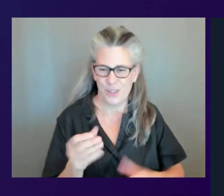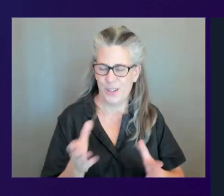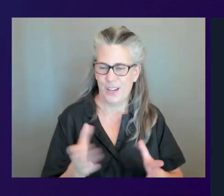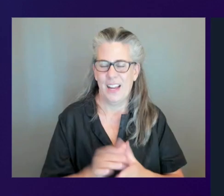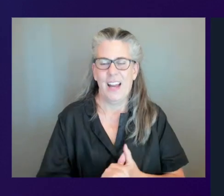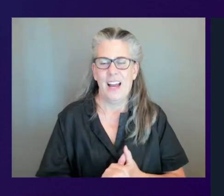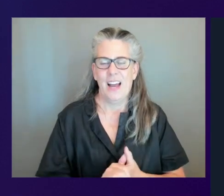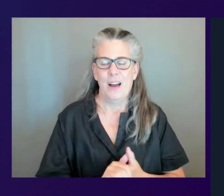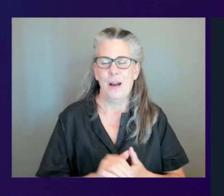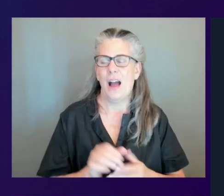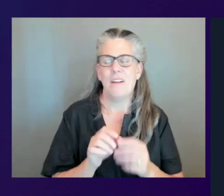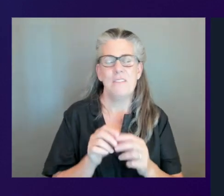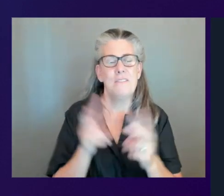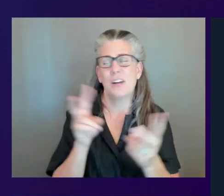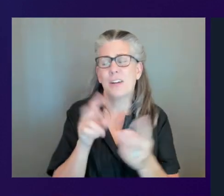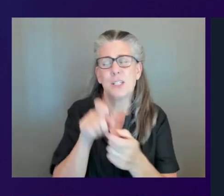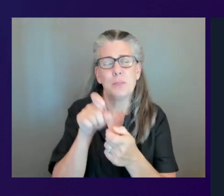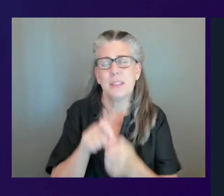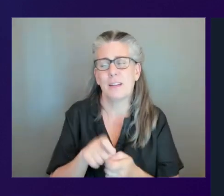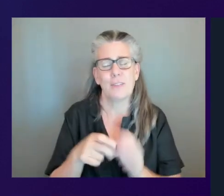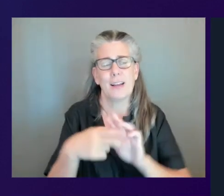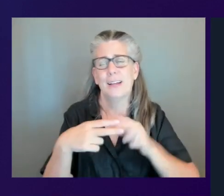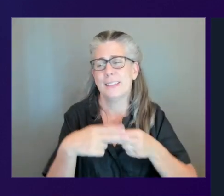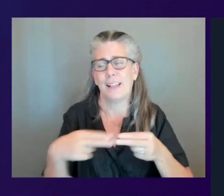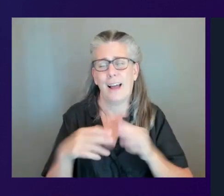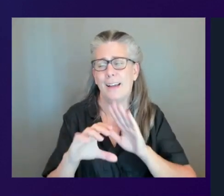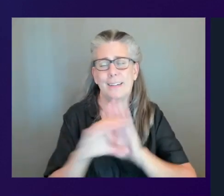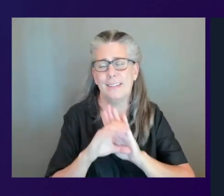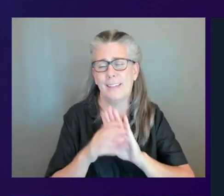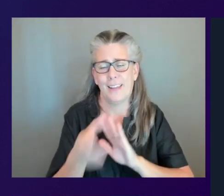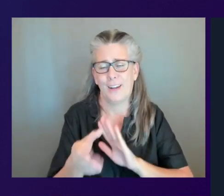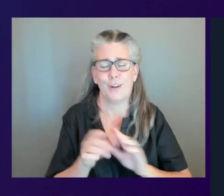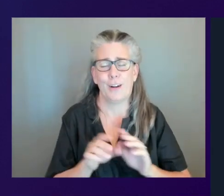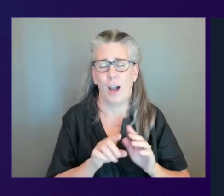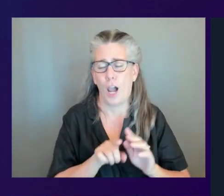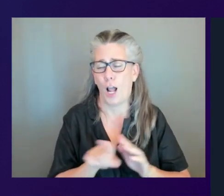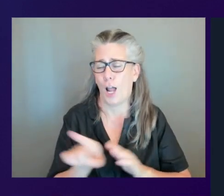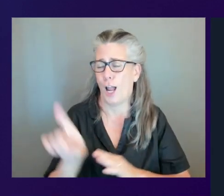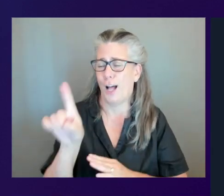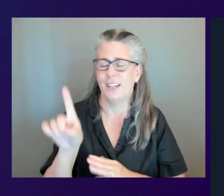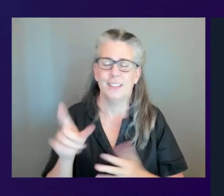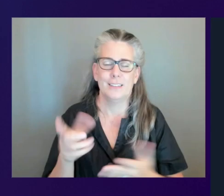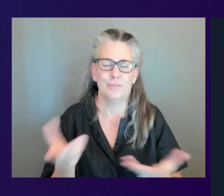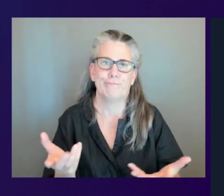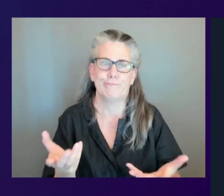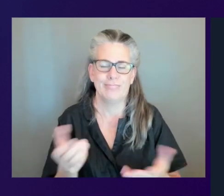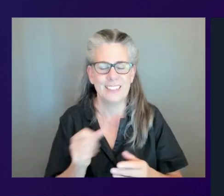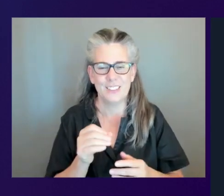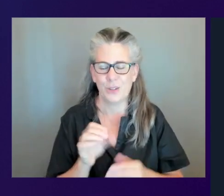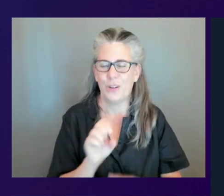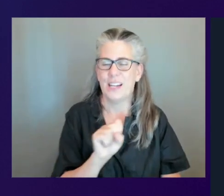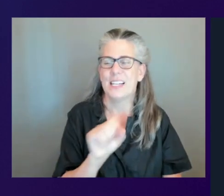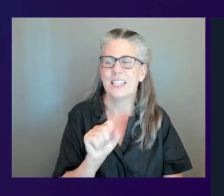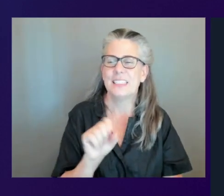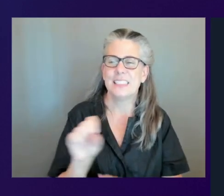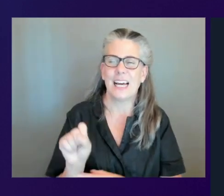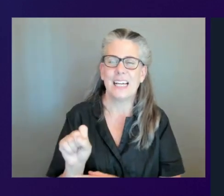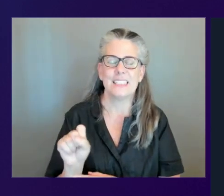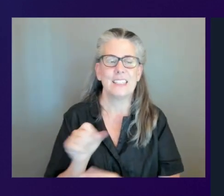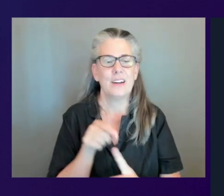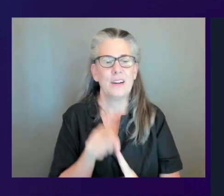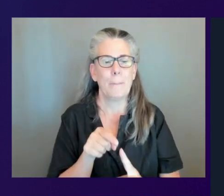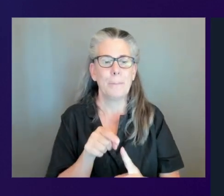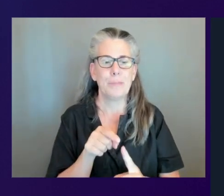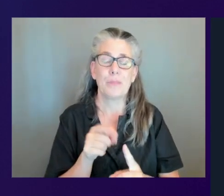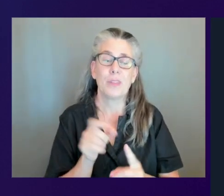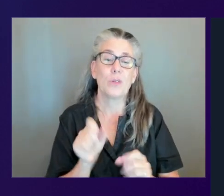Highly specific slide here, but the point is, no, it's true, right? SaaS expansion in enterprise is totally real. You can quote your